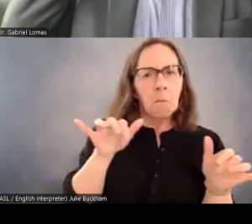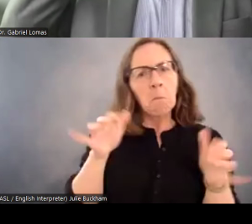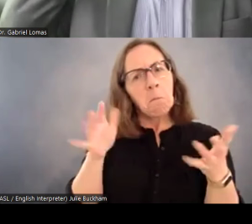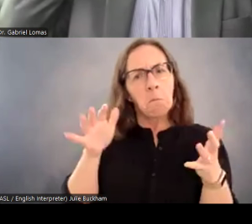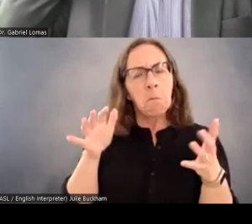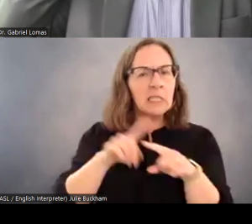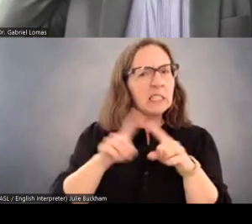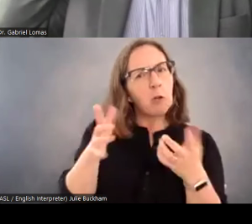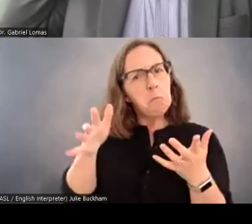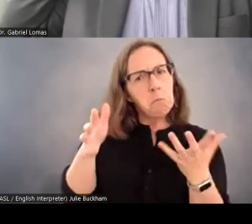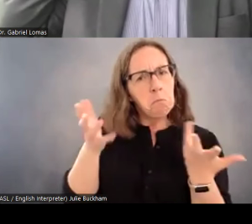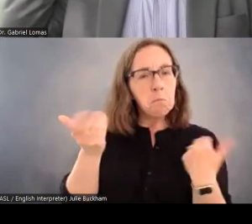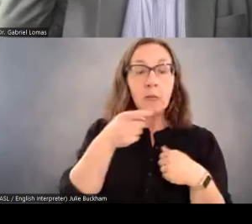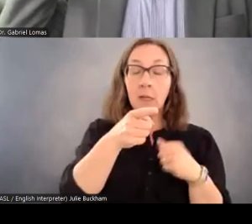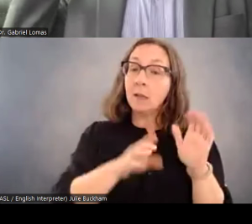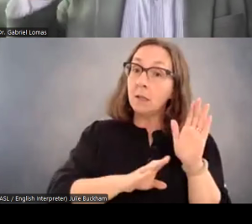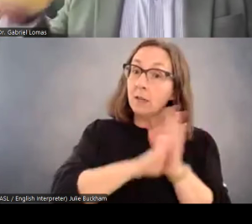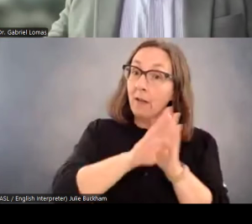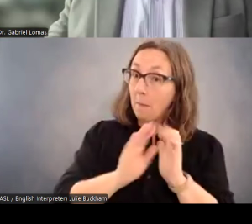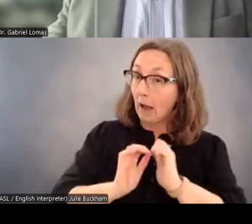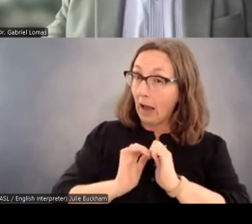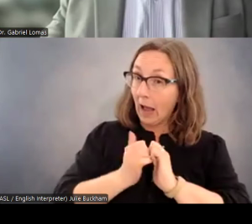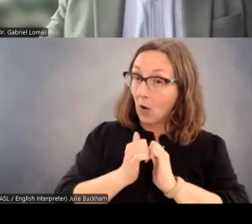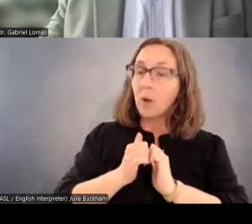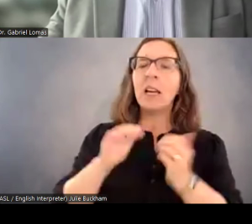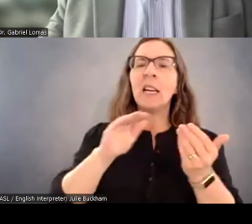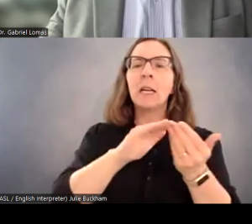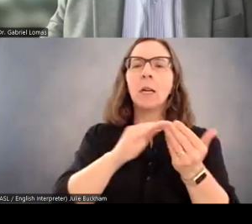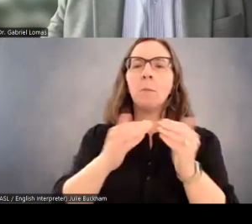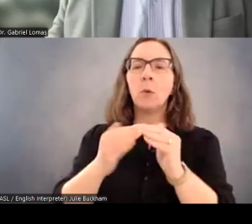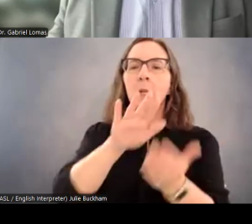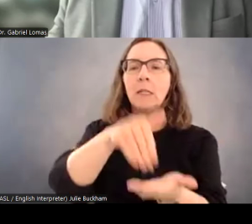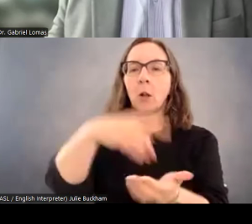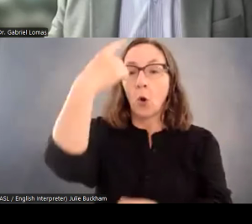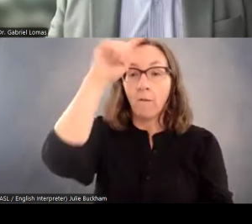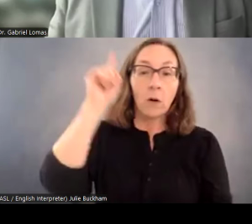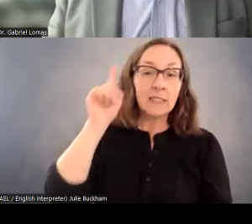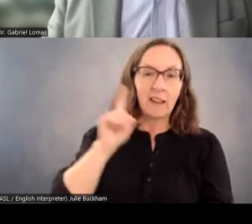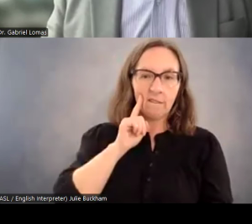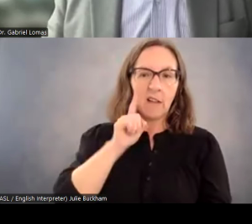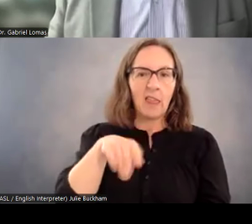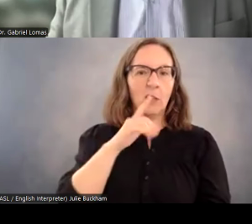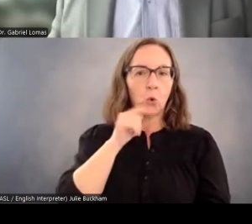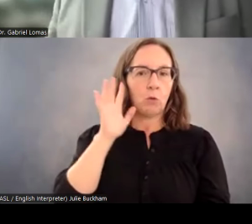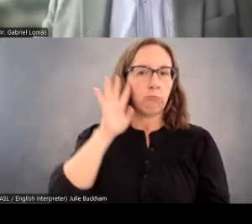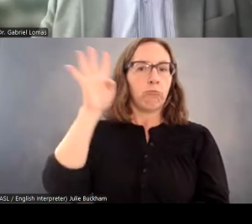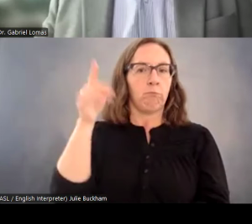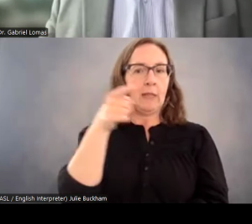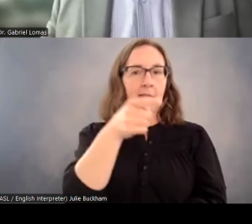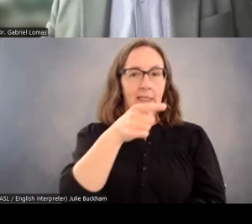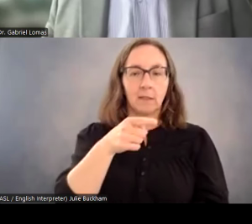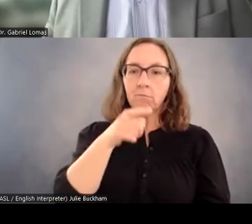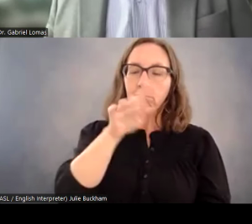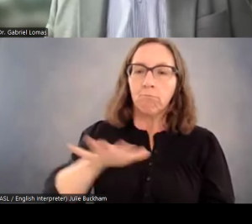differences. This was developed by the Community Centers for the Deaf and is used throughout Ohio. And again, there's